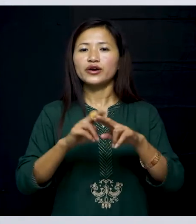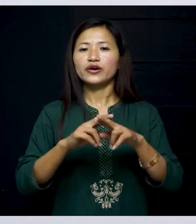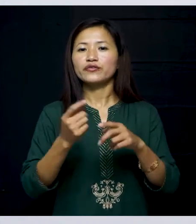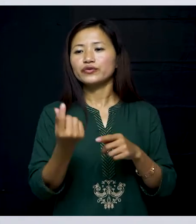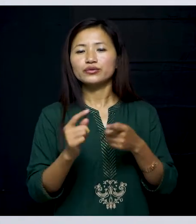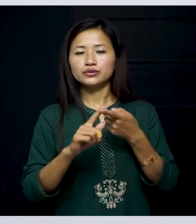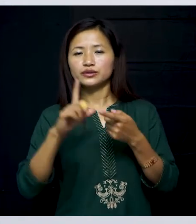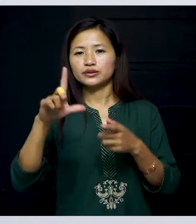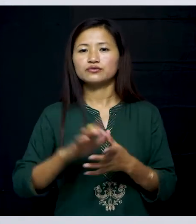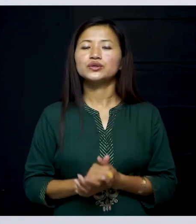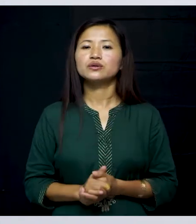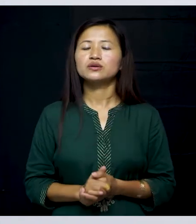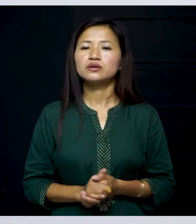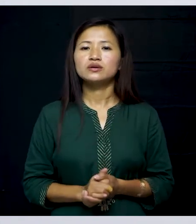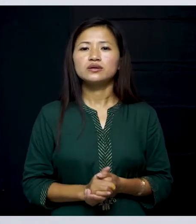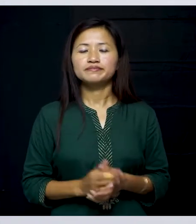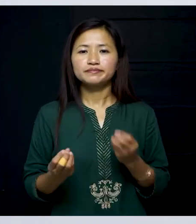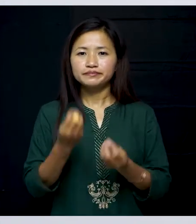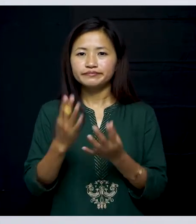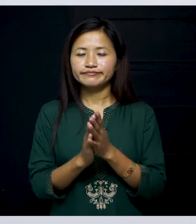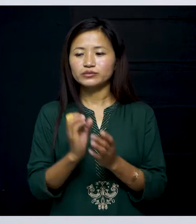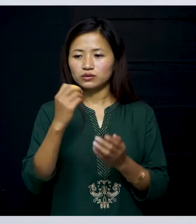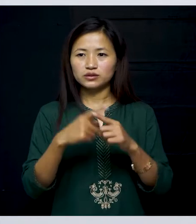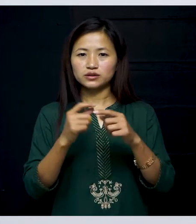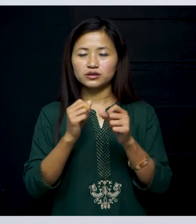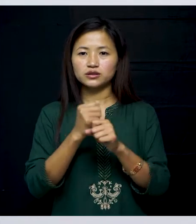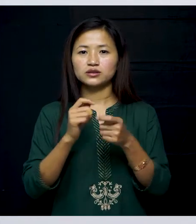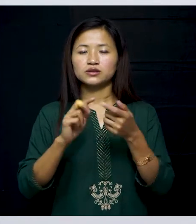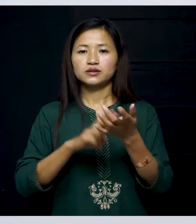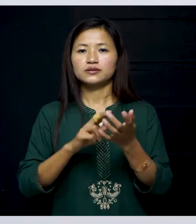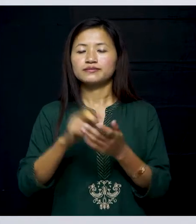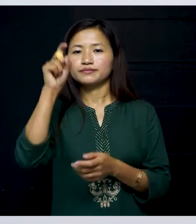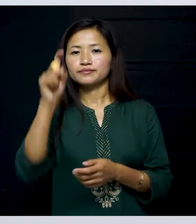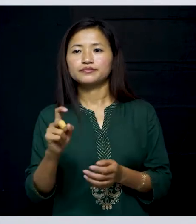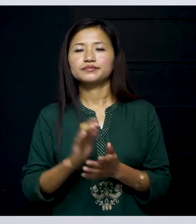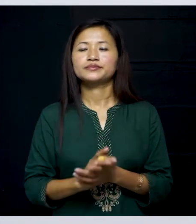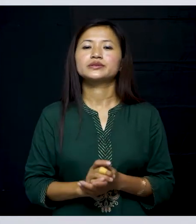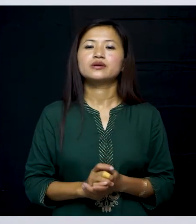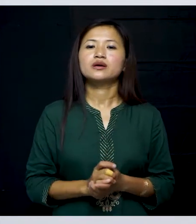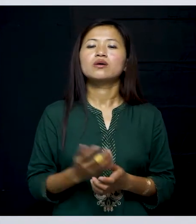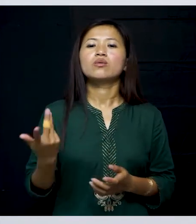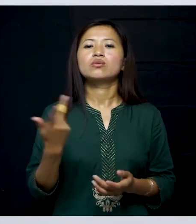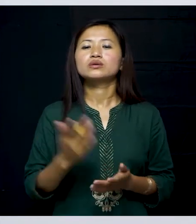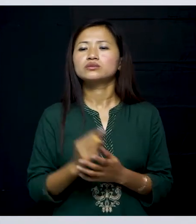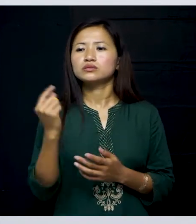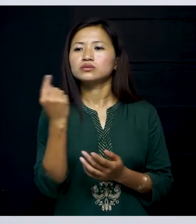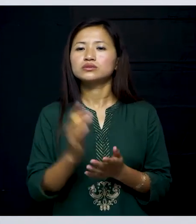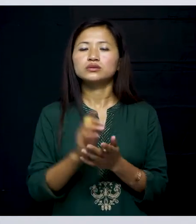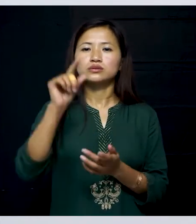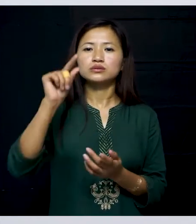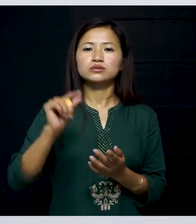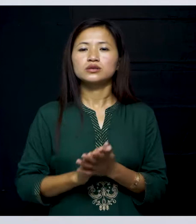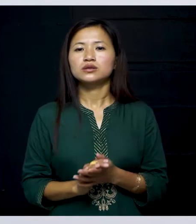can burn that, right? Fuel, oxygen is needed, and then heat. And in our case, what we usually do, you can think of